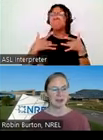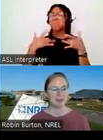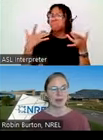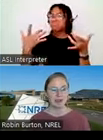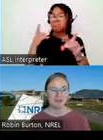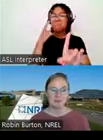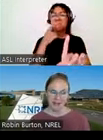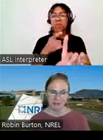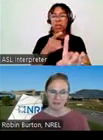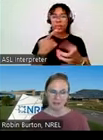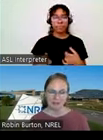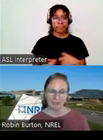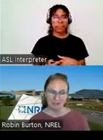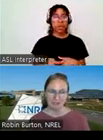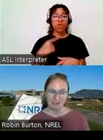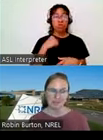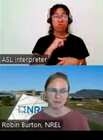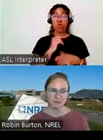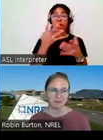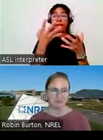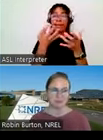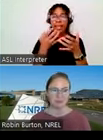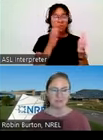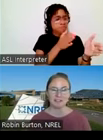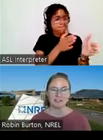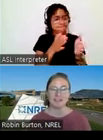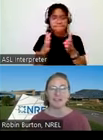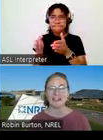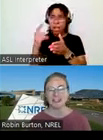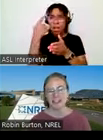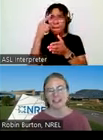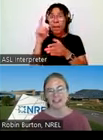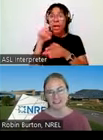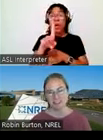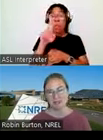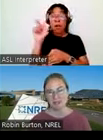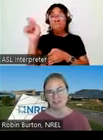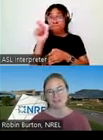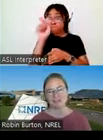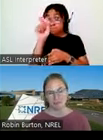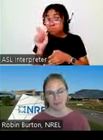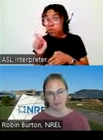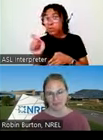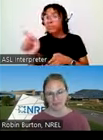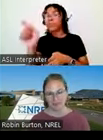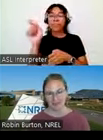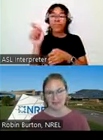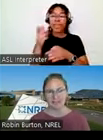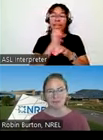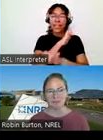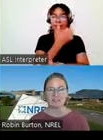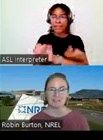to model possible pathways to 100% renewable energy for Puerto Rico and to analyze the impacts of those